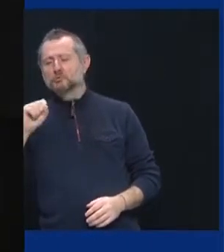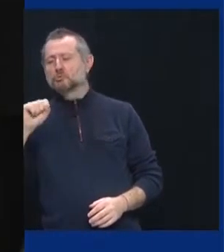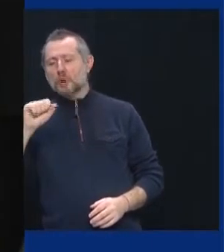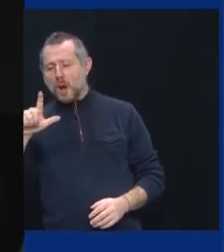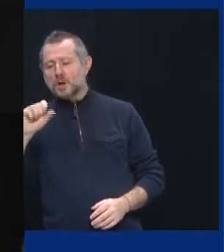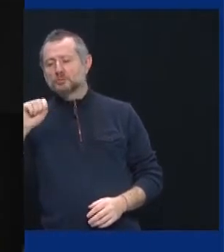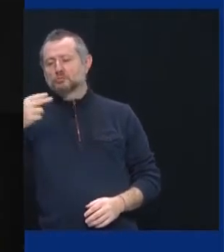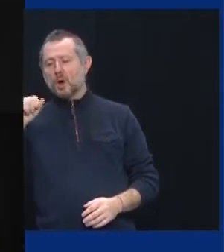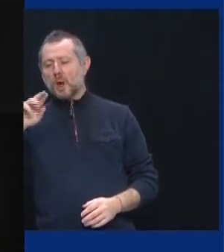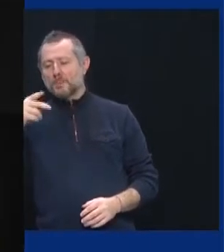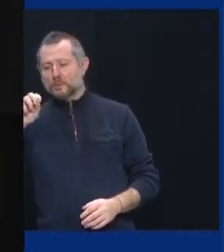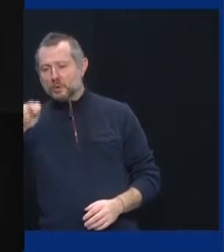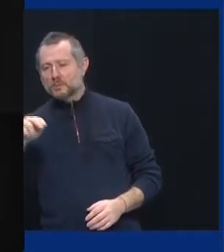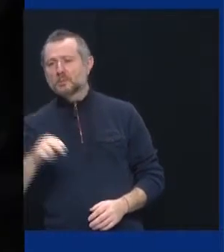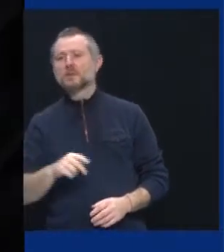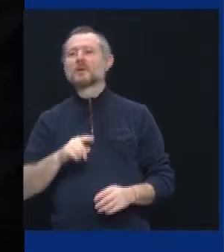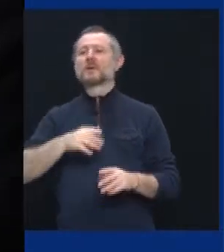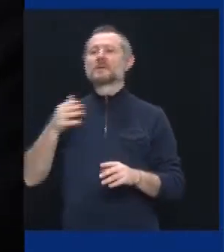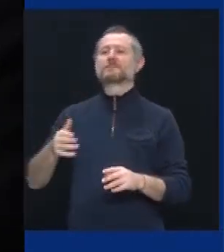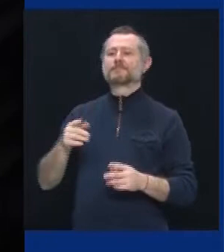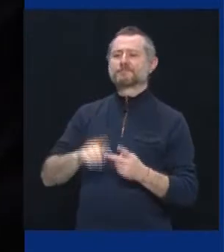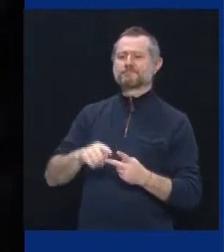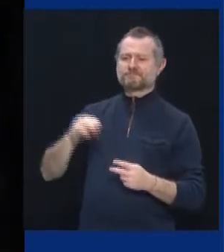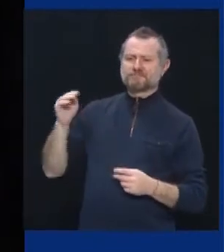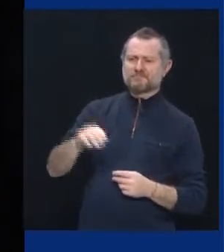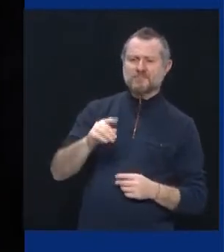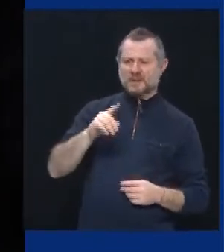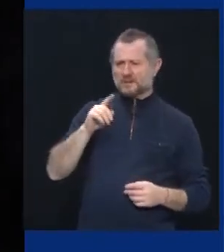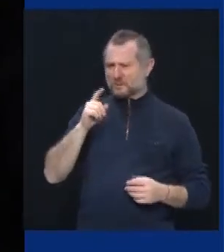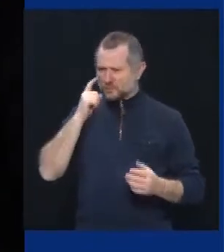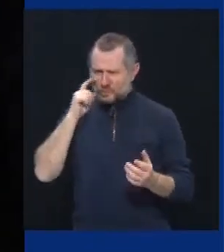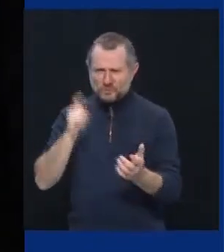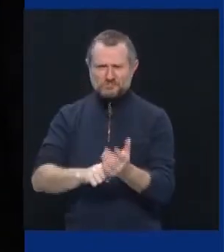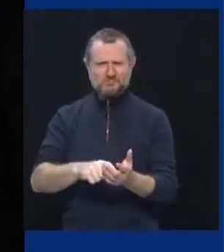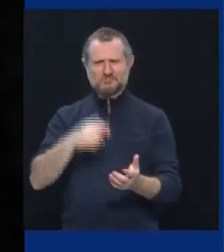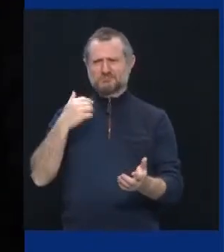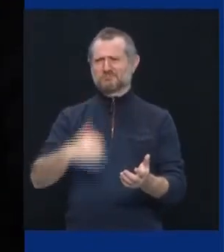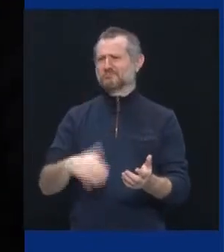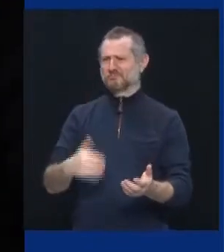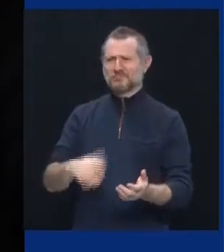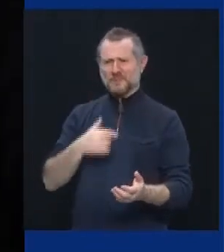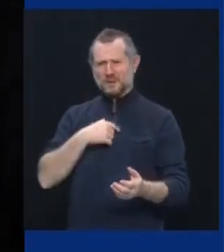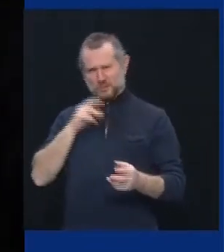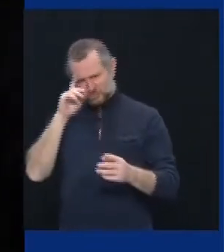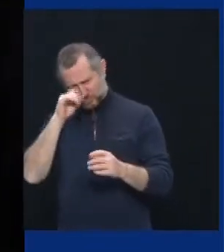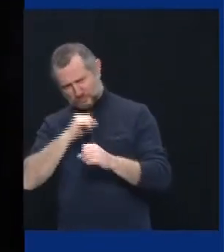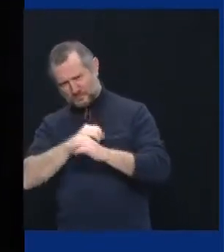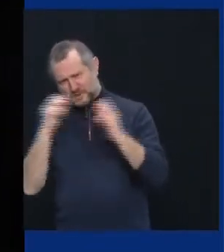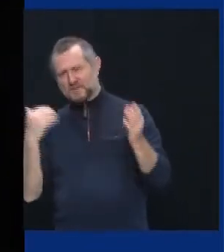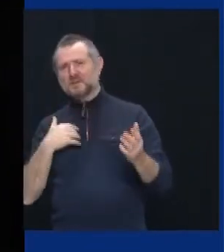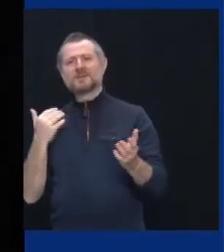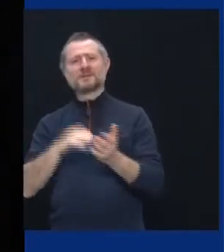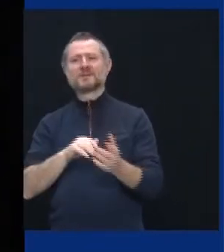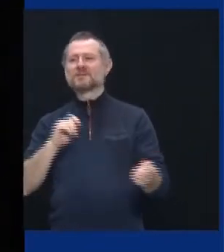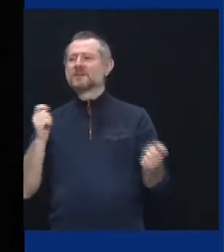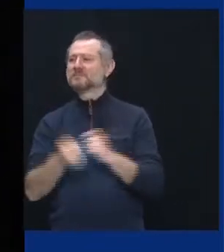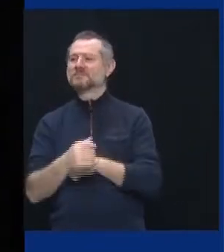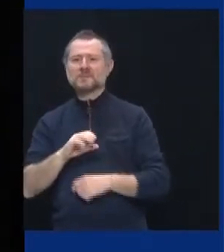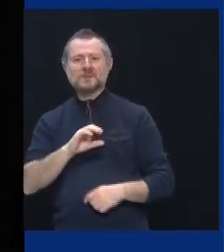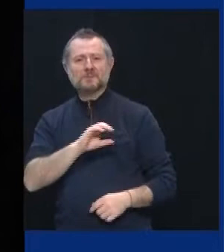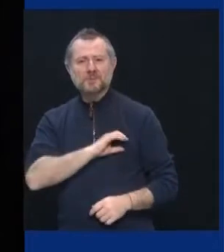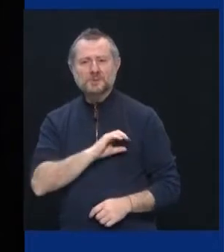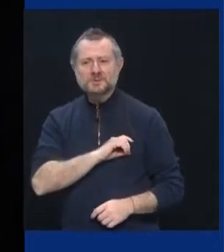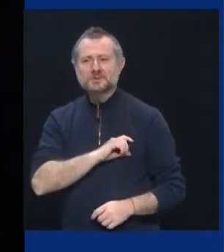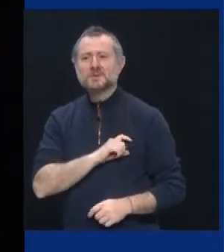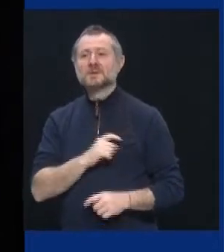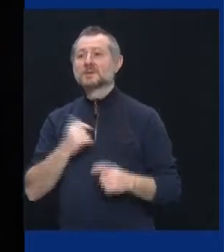We want to reimagine in this state the accountability of policing. And they're running like hell. They're so